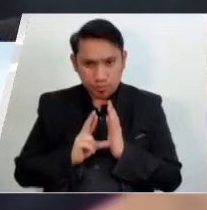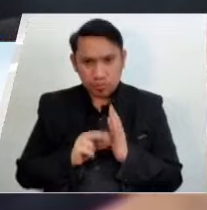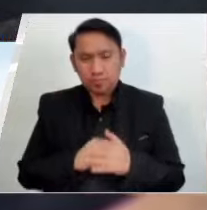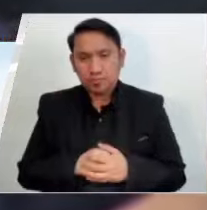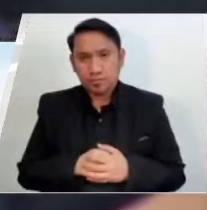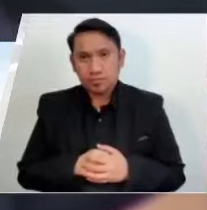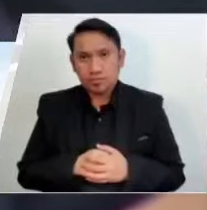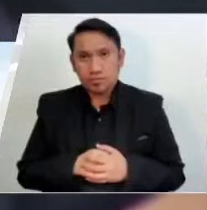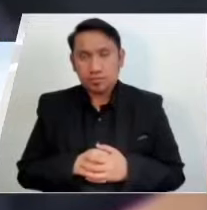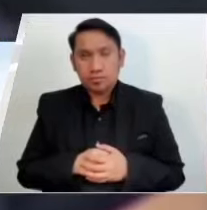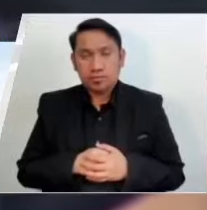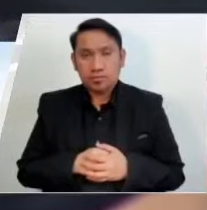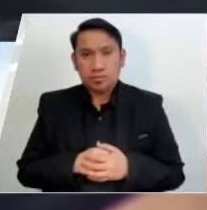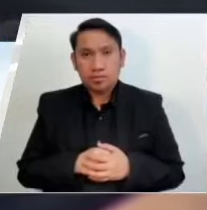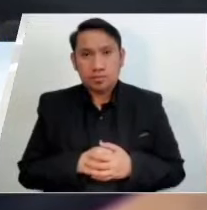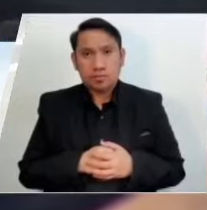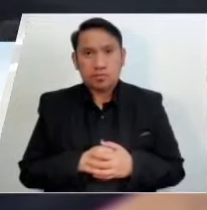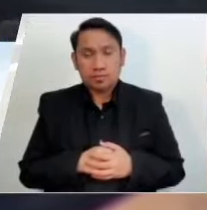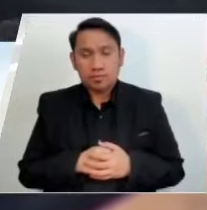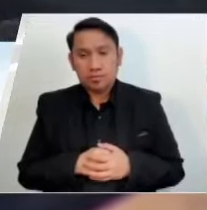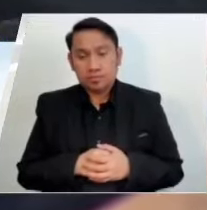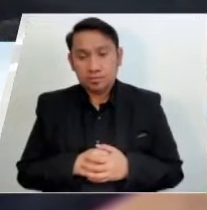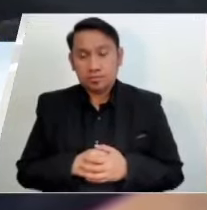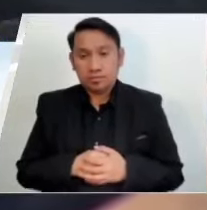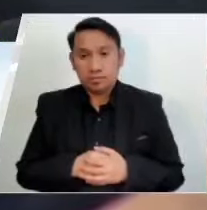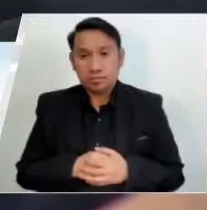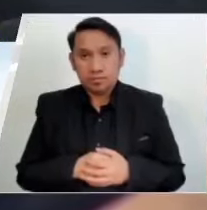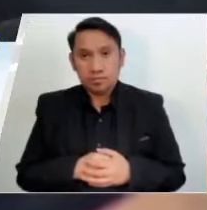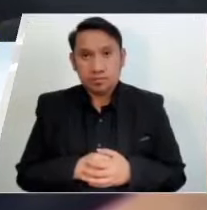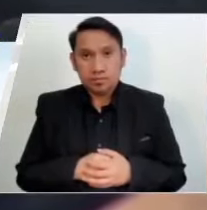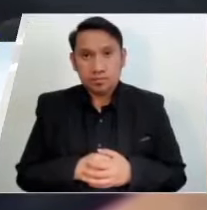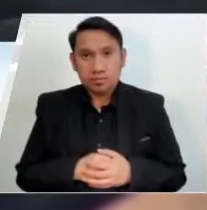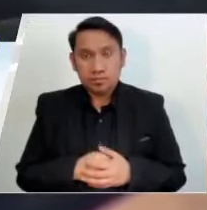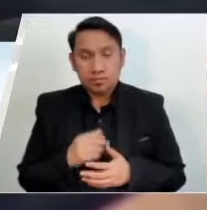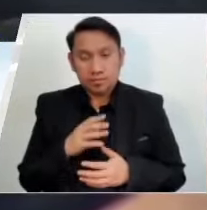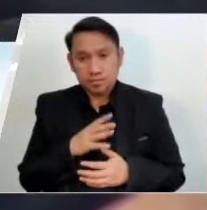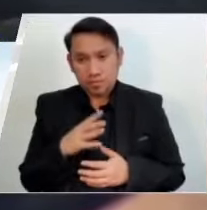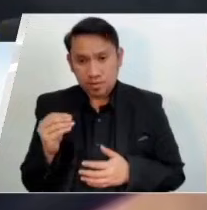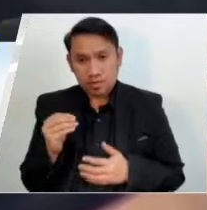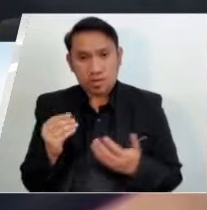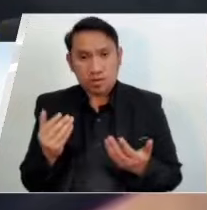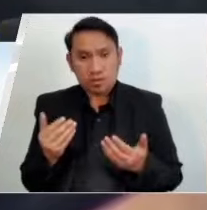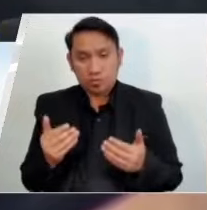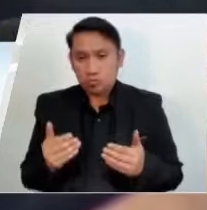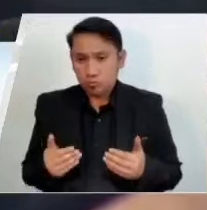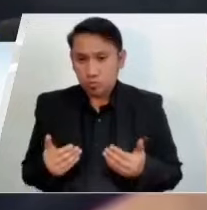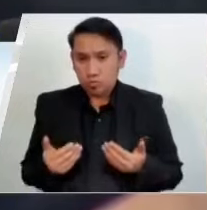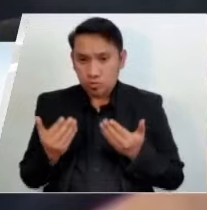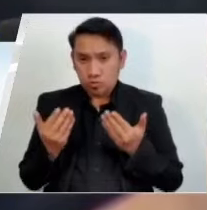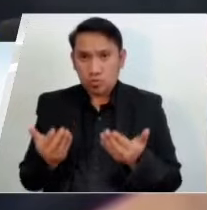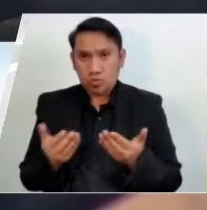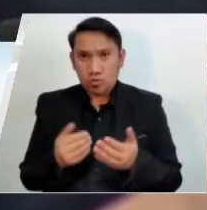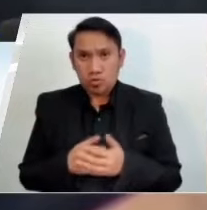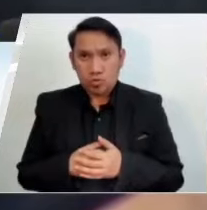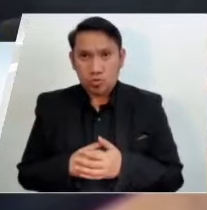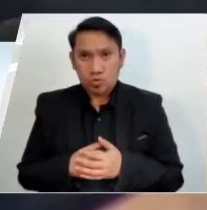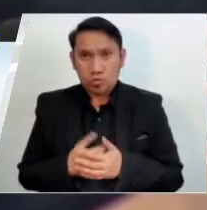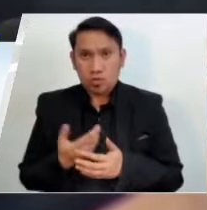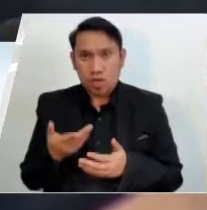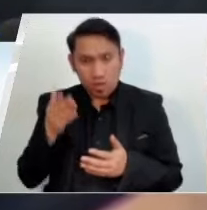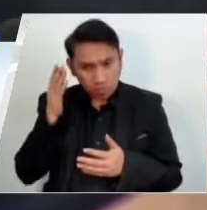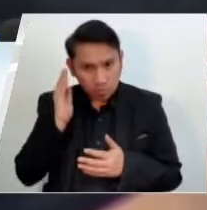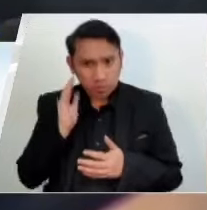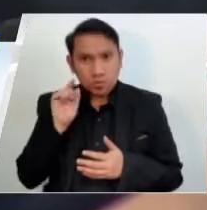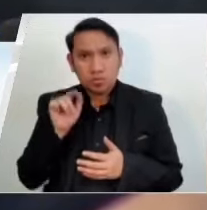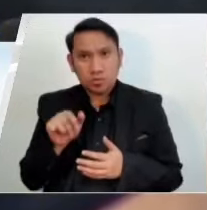Settlement of continental set boundaries need to be pushed. I also seek your excellency